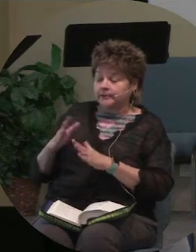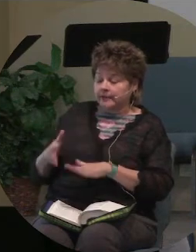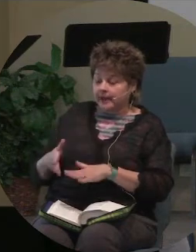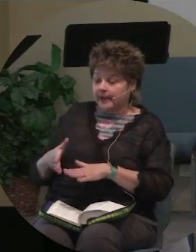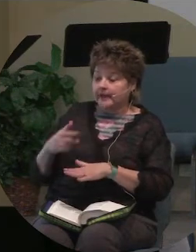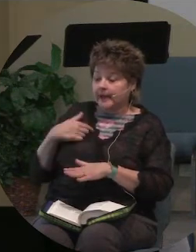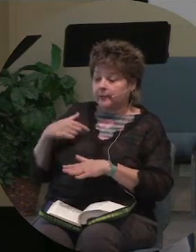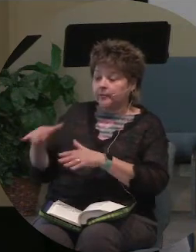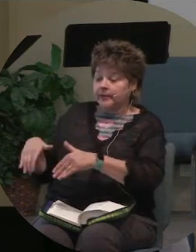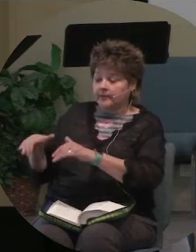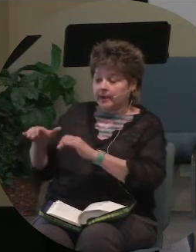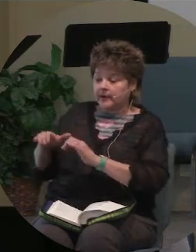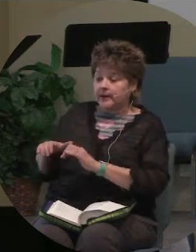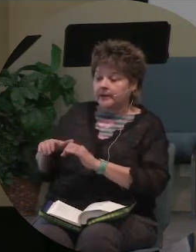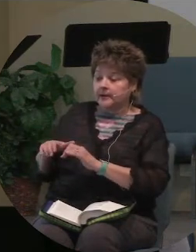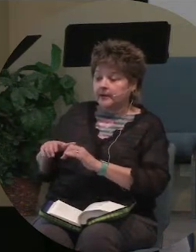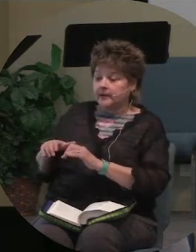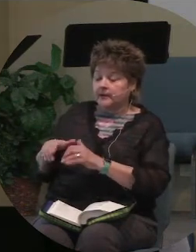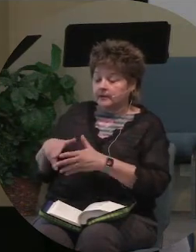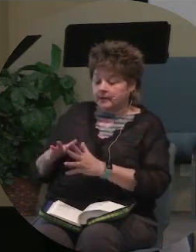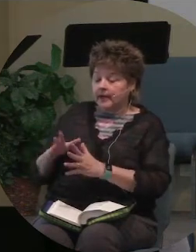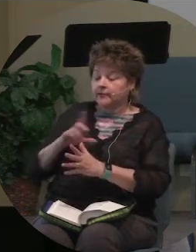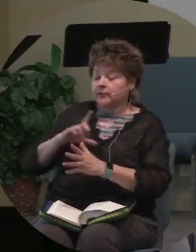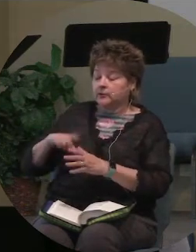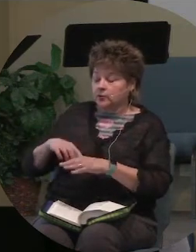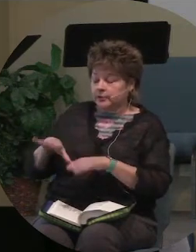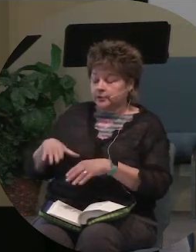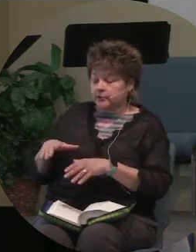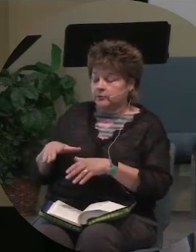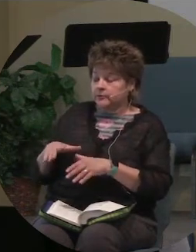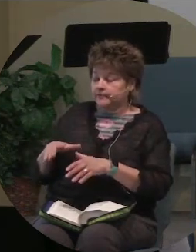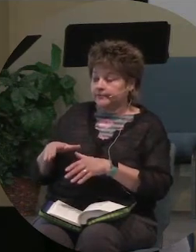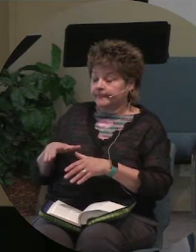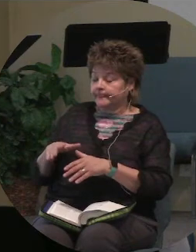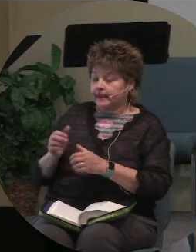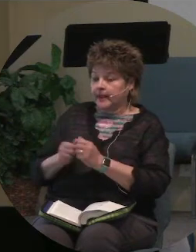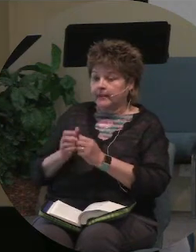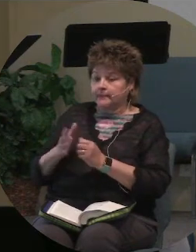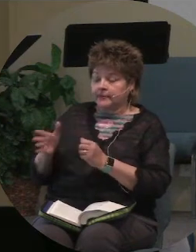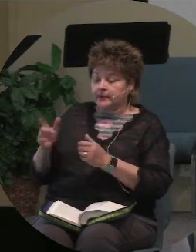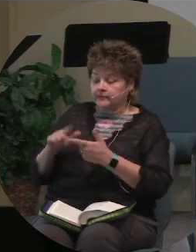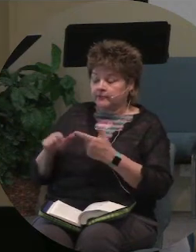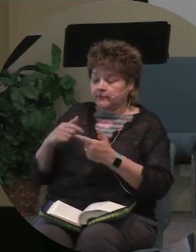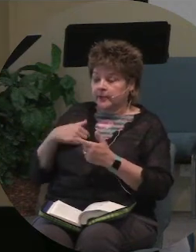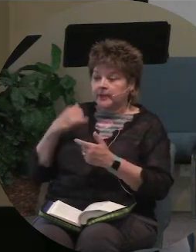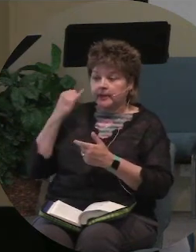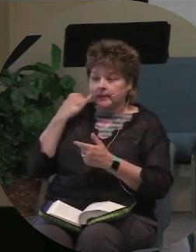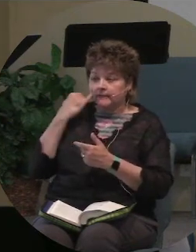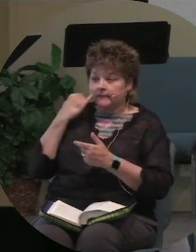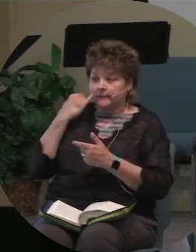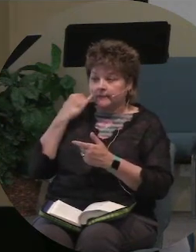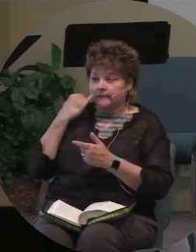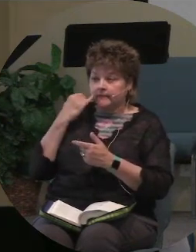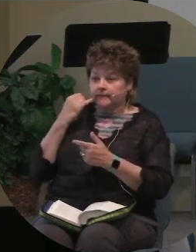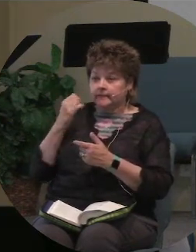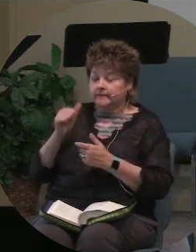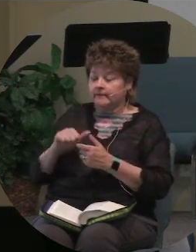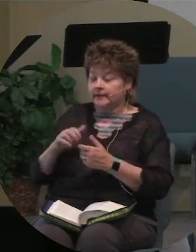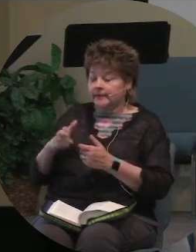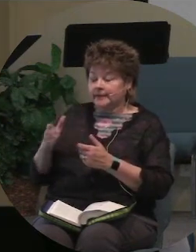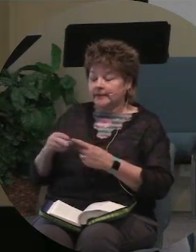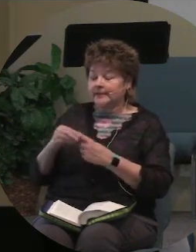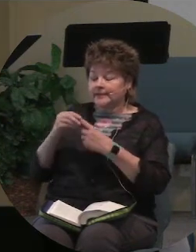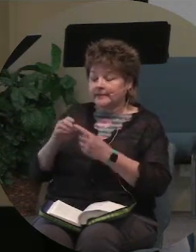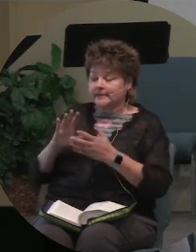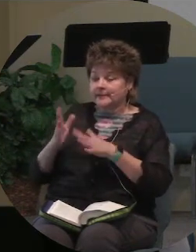so to me, and worse, if anything but death separates me from you. So that would be the